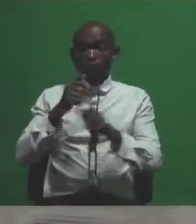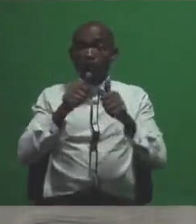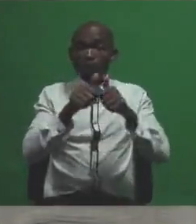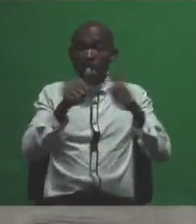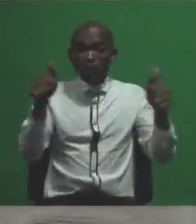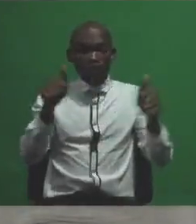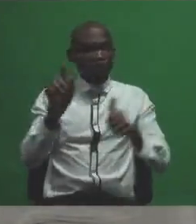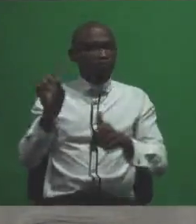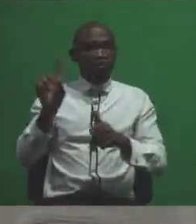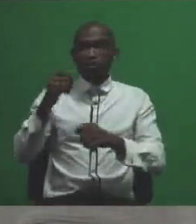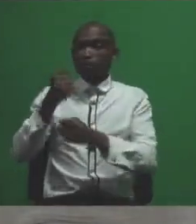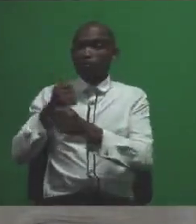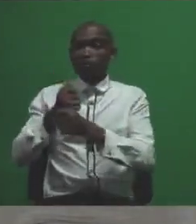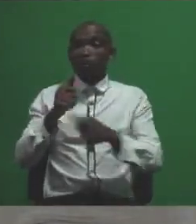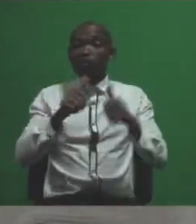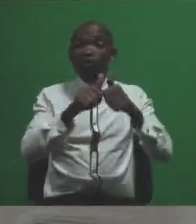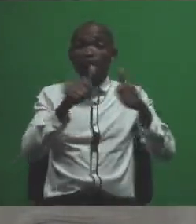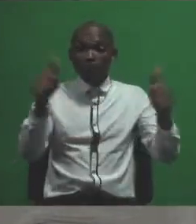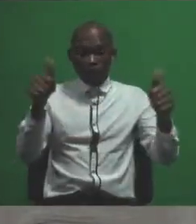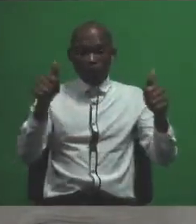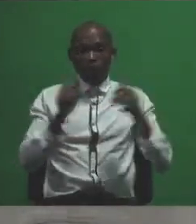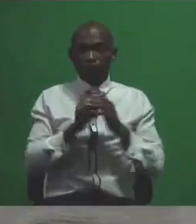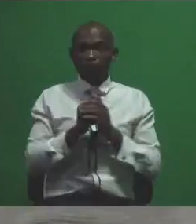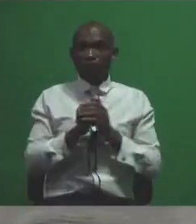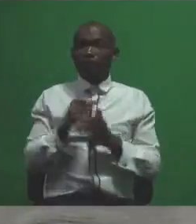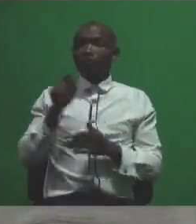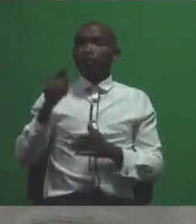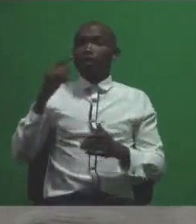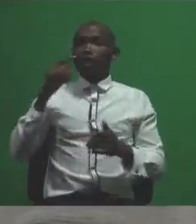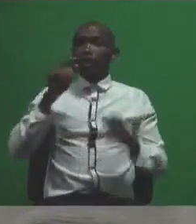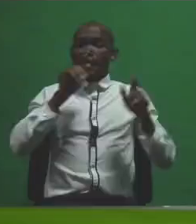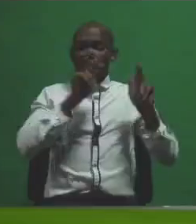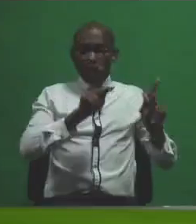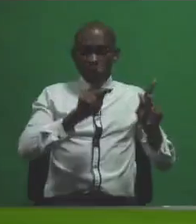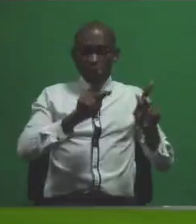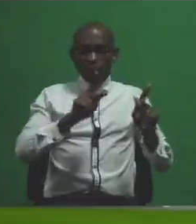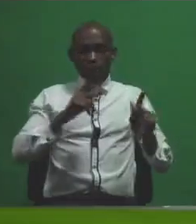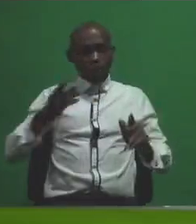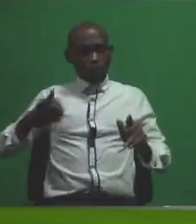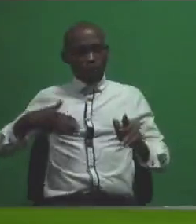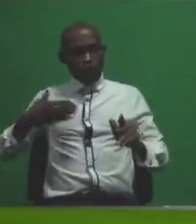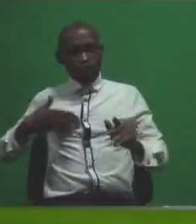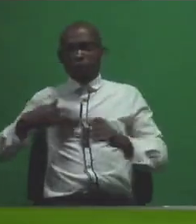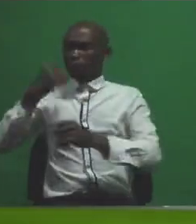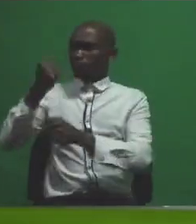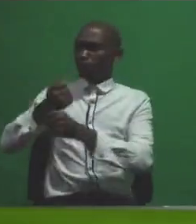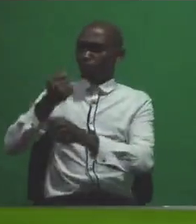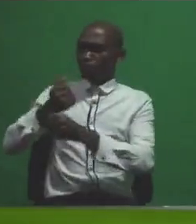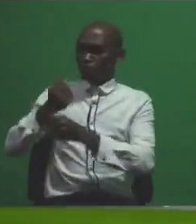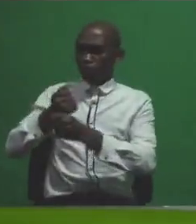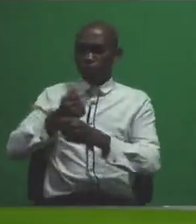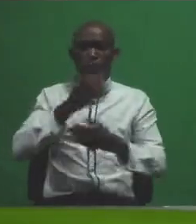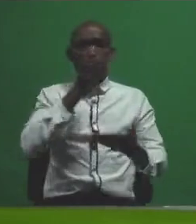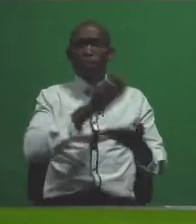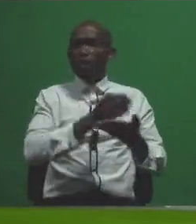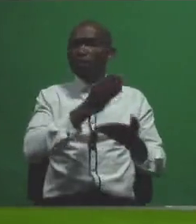on yourself. It means that if you want to carry out experiment,